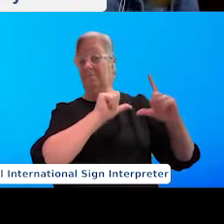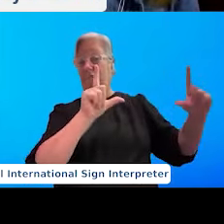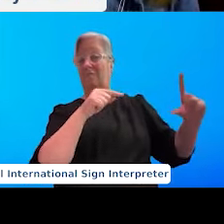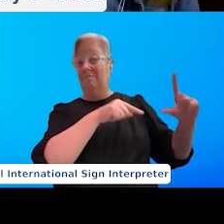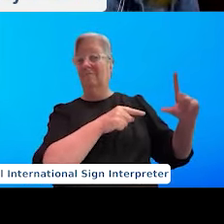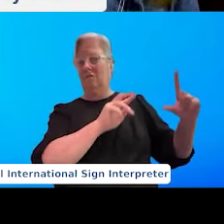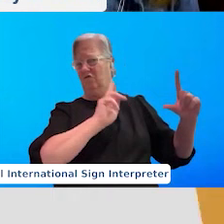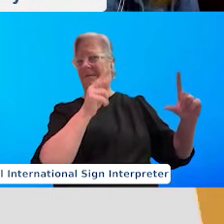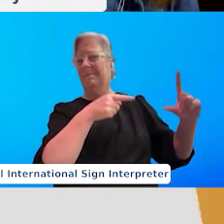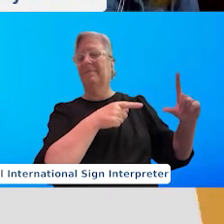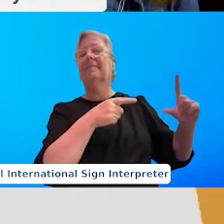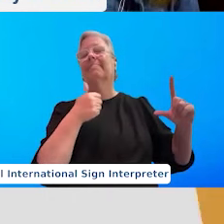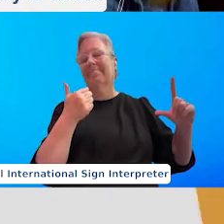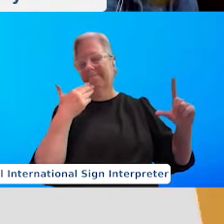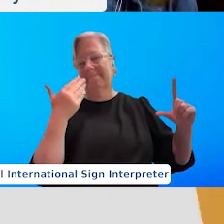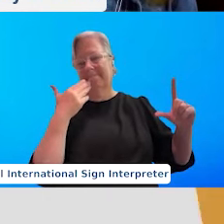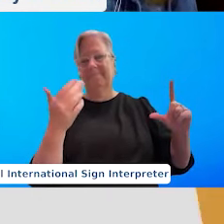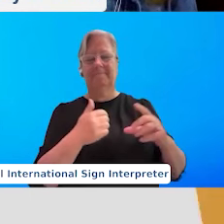much.